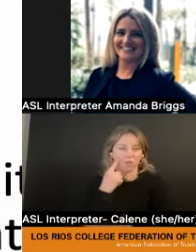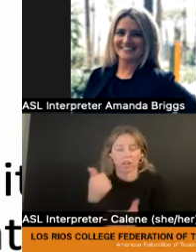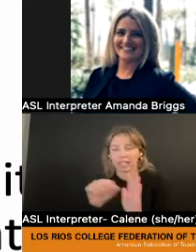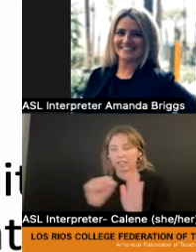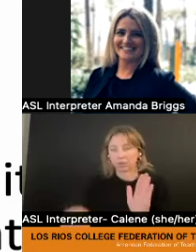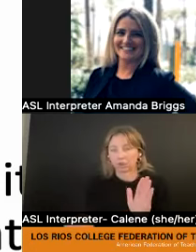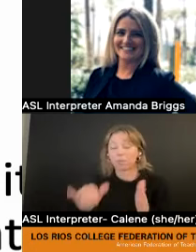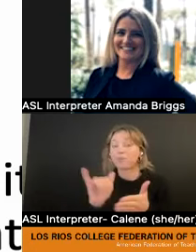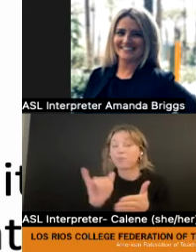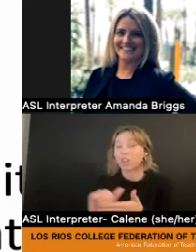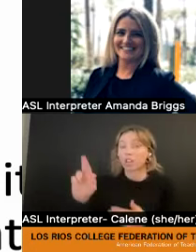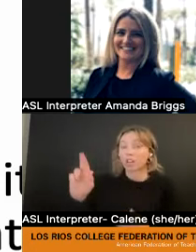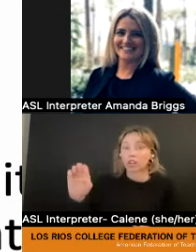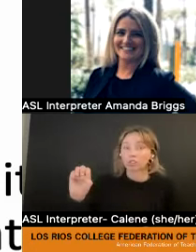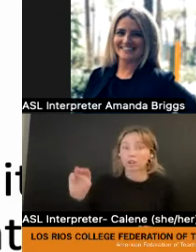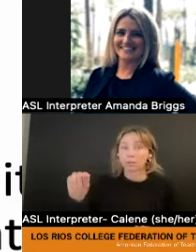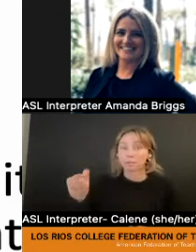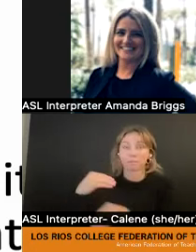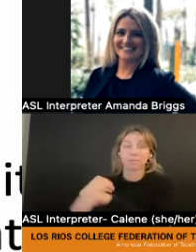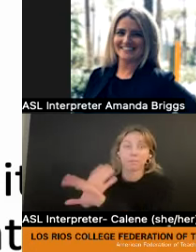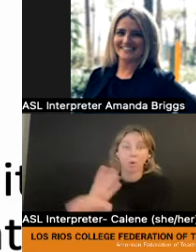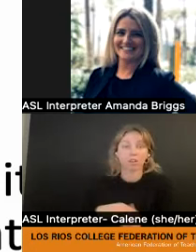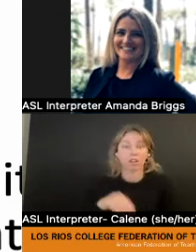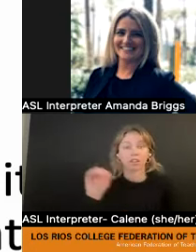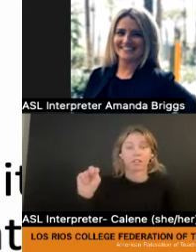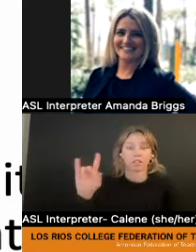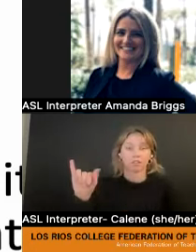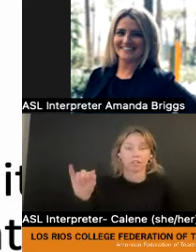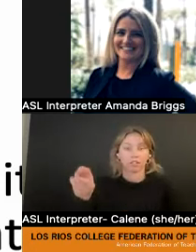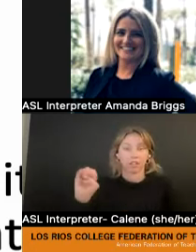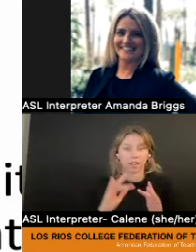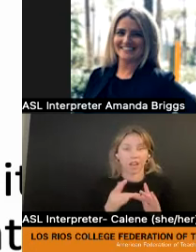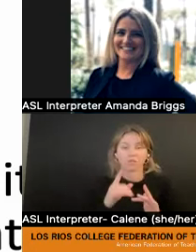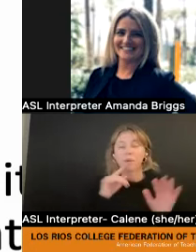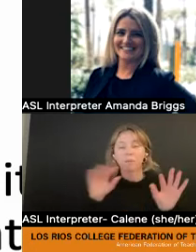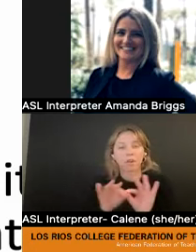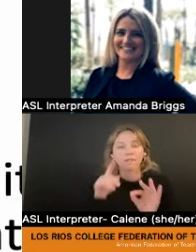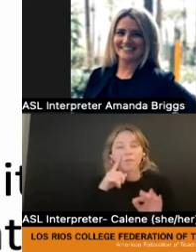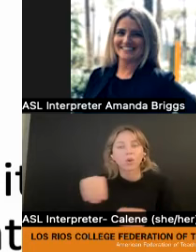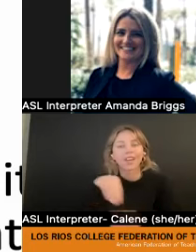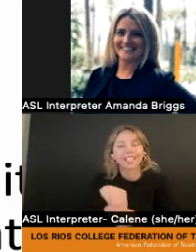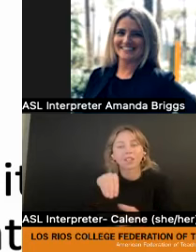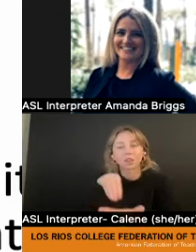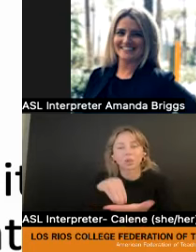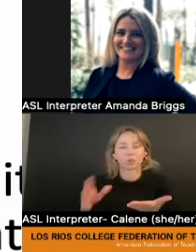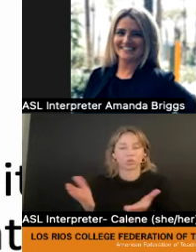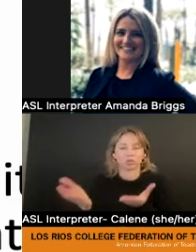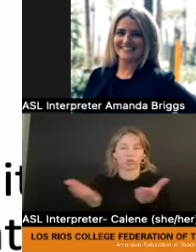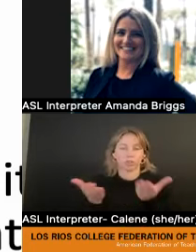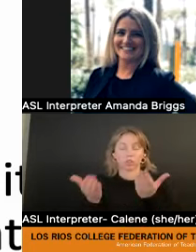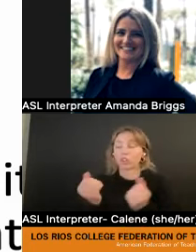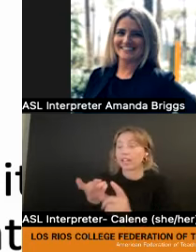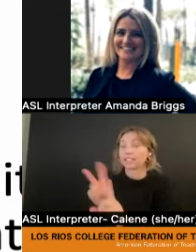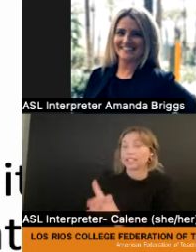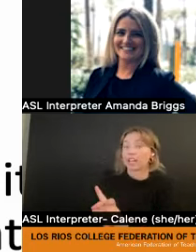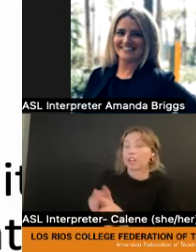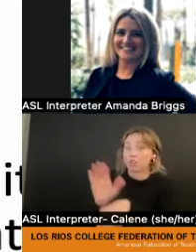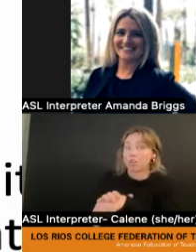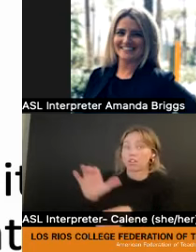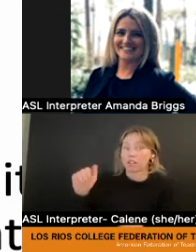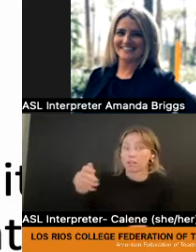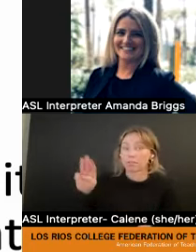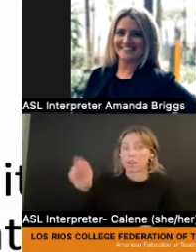is especially important for those of you in the student services, because the contention is that they could assign you to be on ground in the office